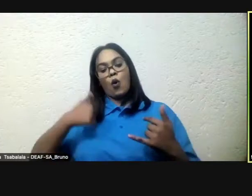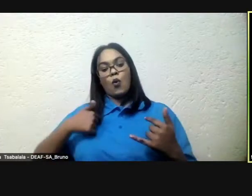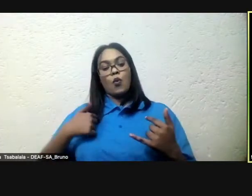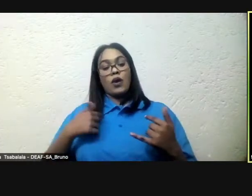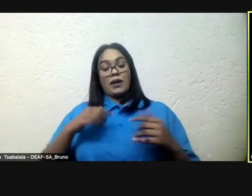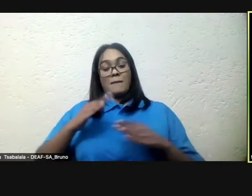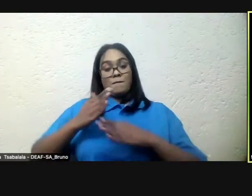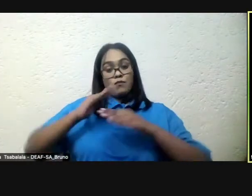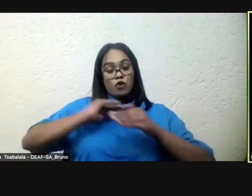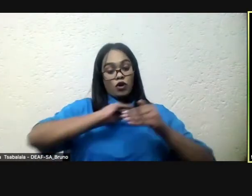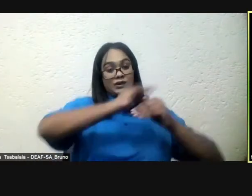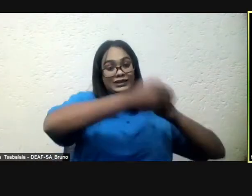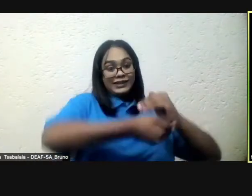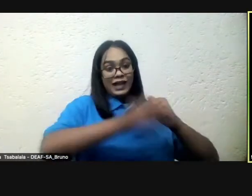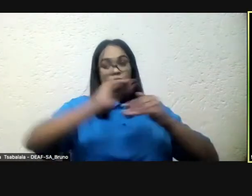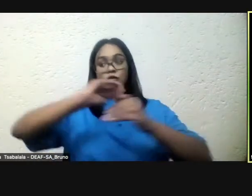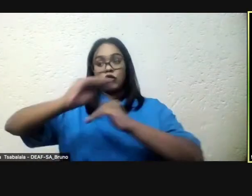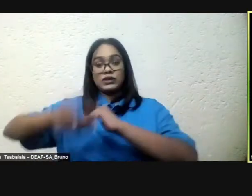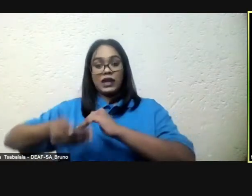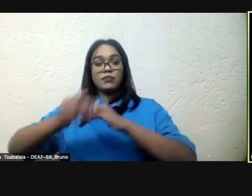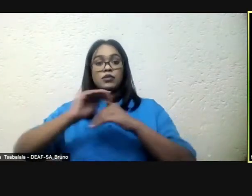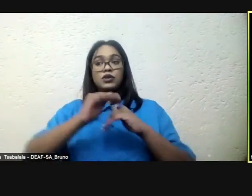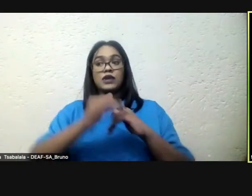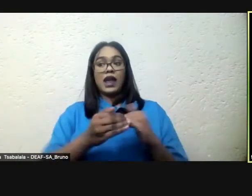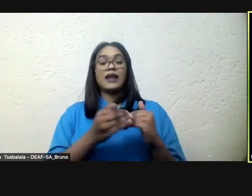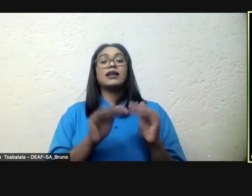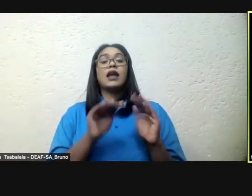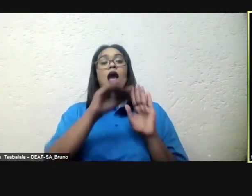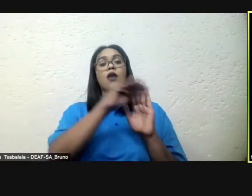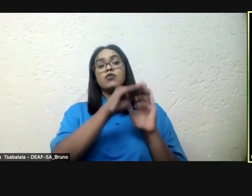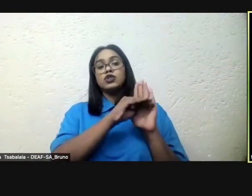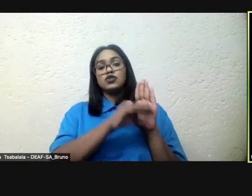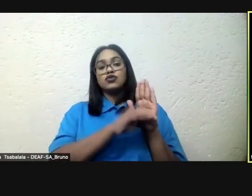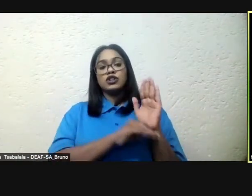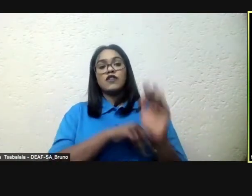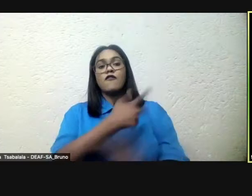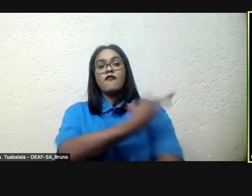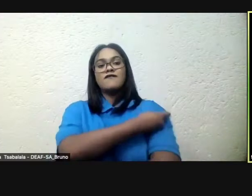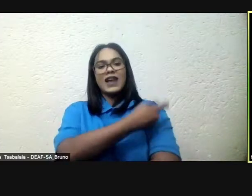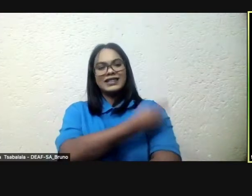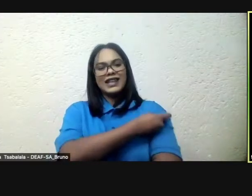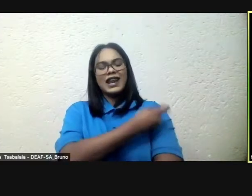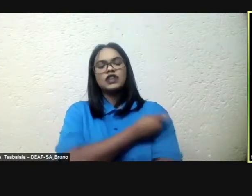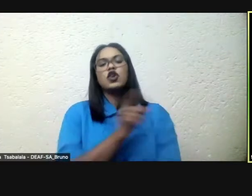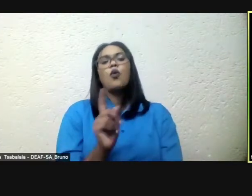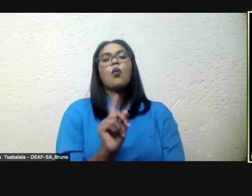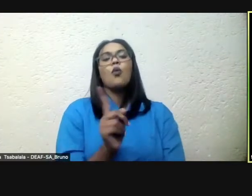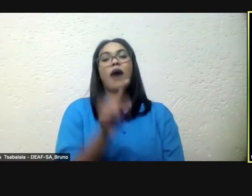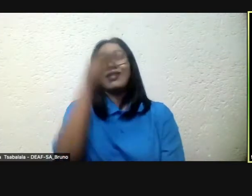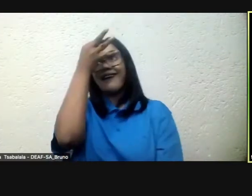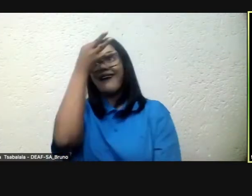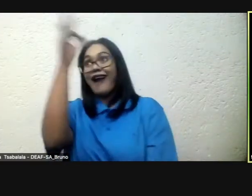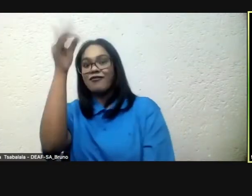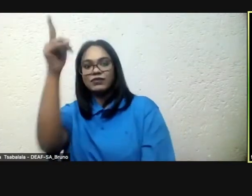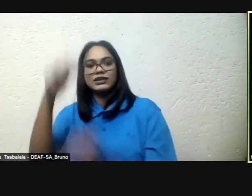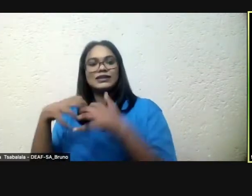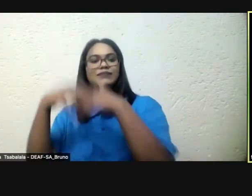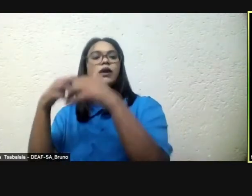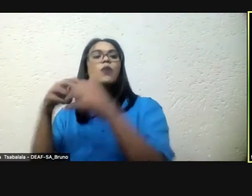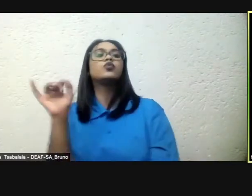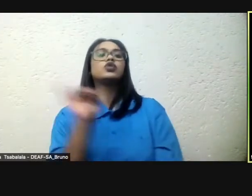the government considering to potentially cap the fourth wave, if any? So I'm going to allow the panelist,